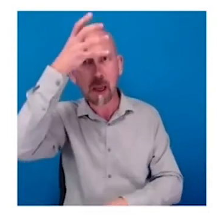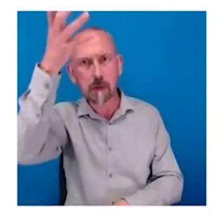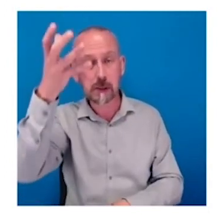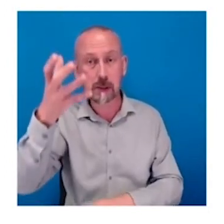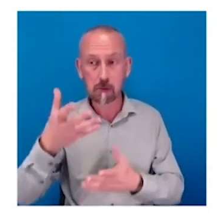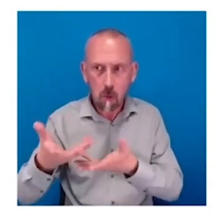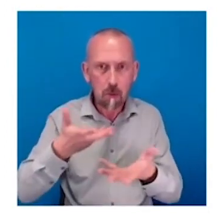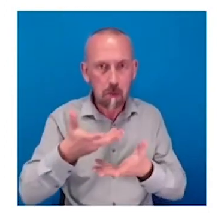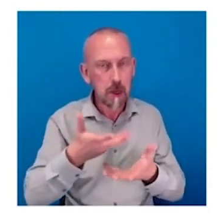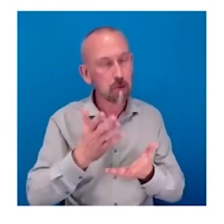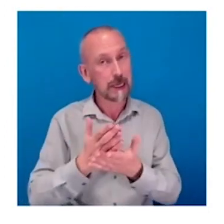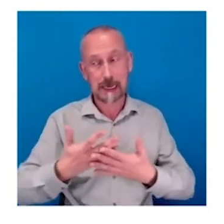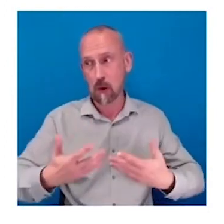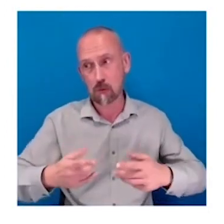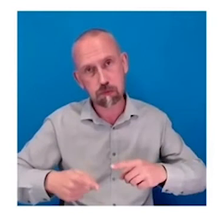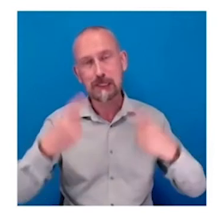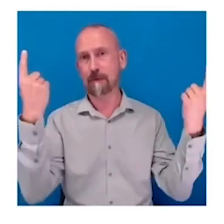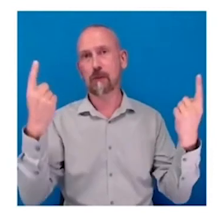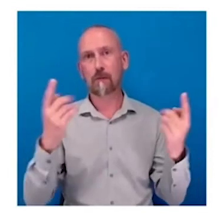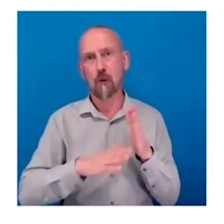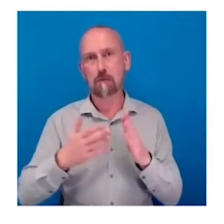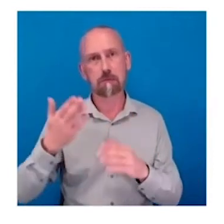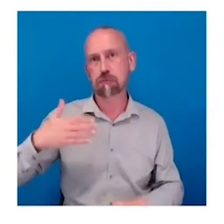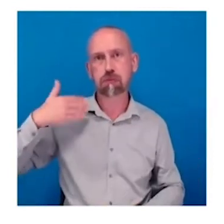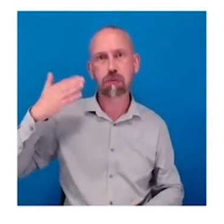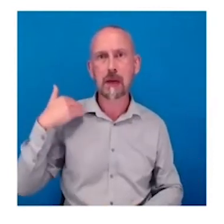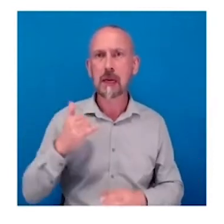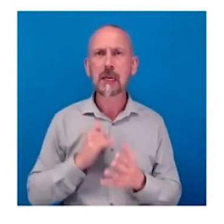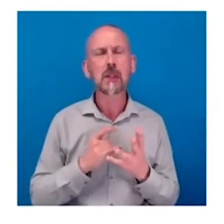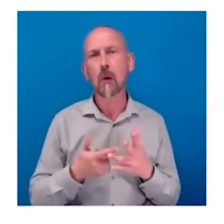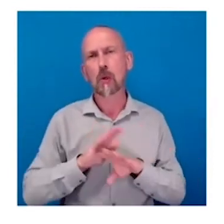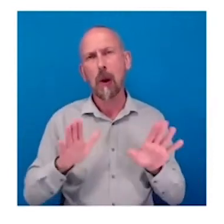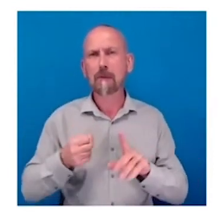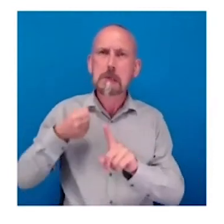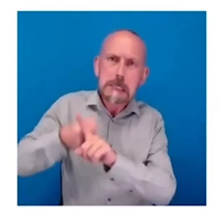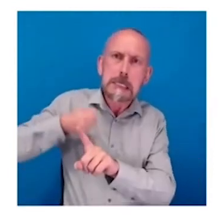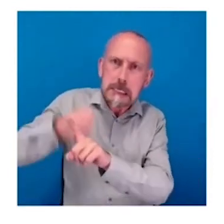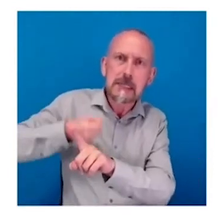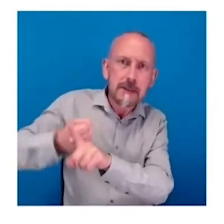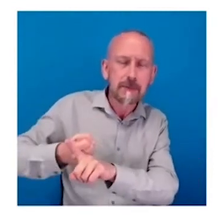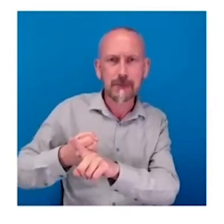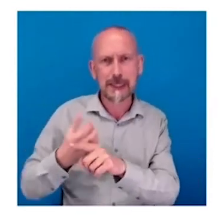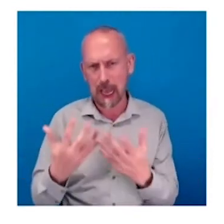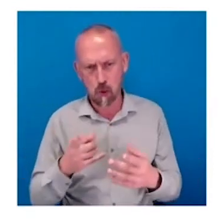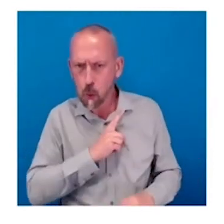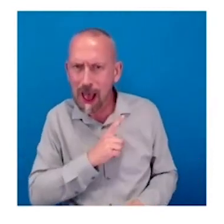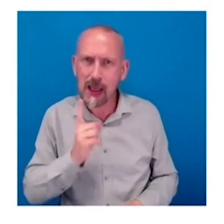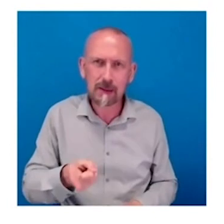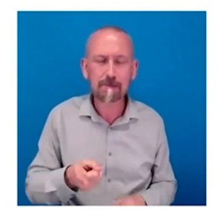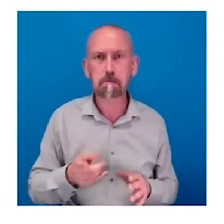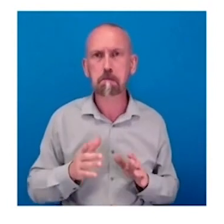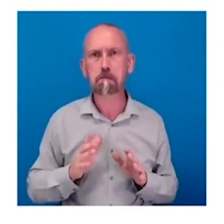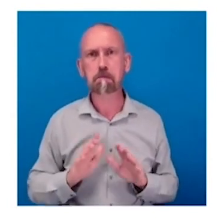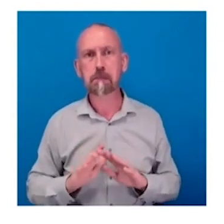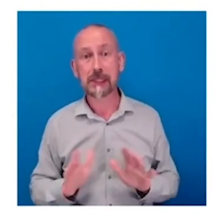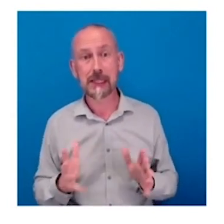even a few years ago. It's no longer having to evangelize the idea of why cities should care about this beyond just getting sued. To